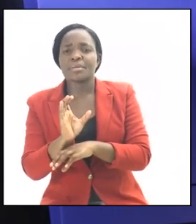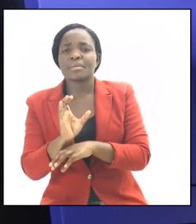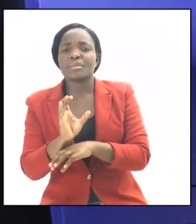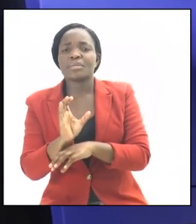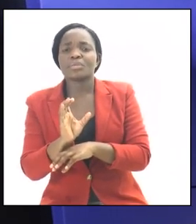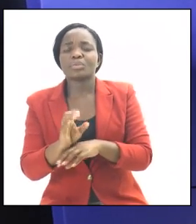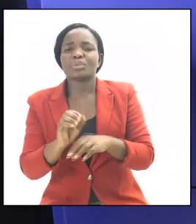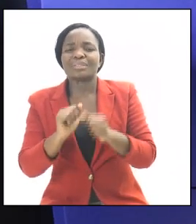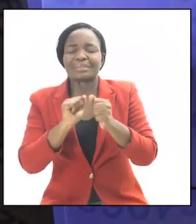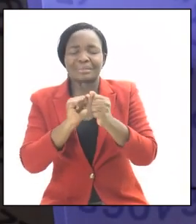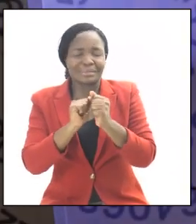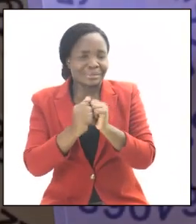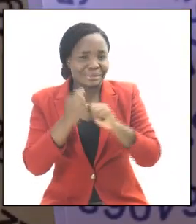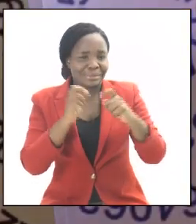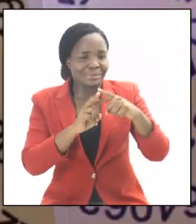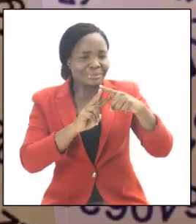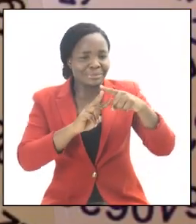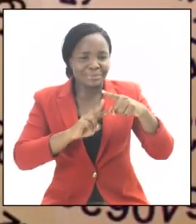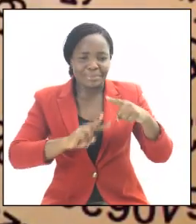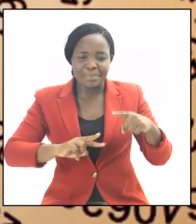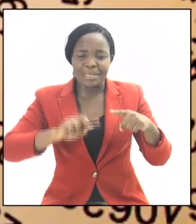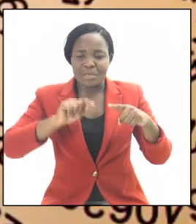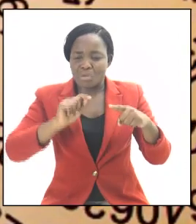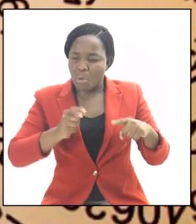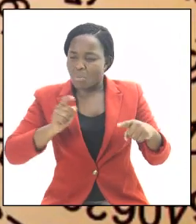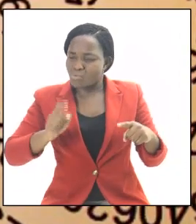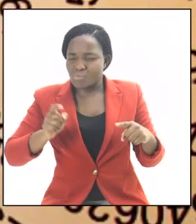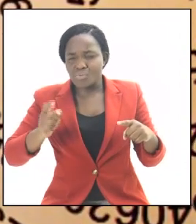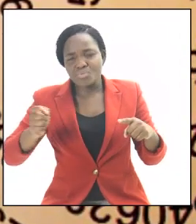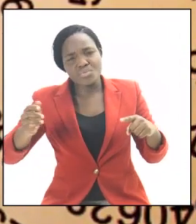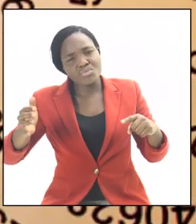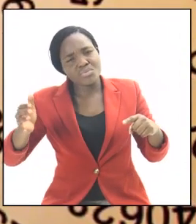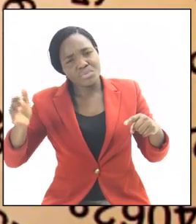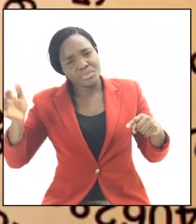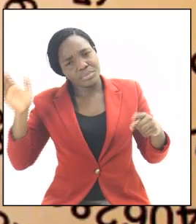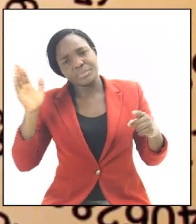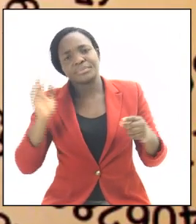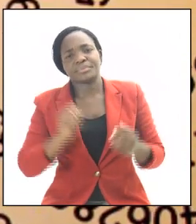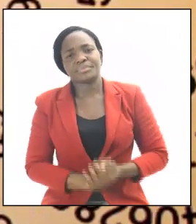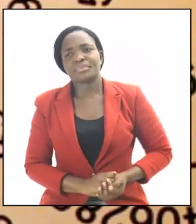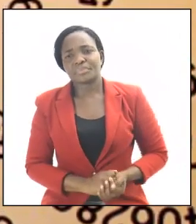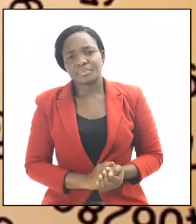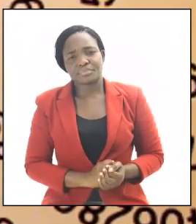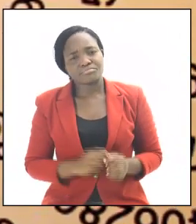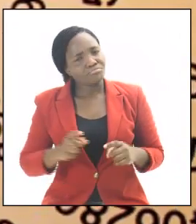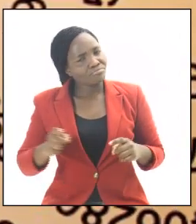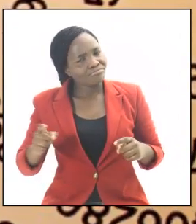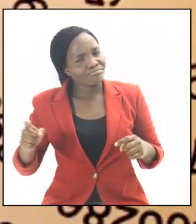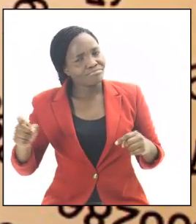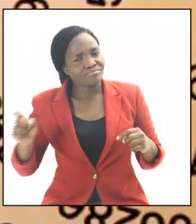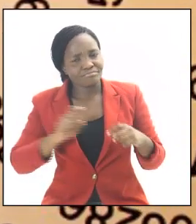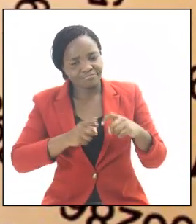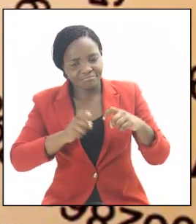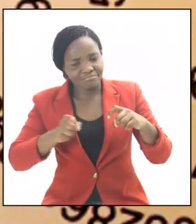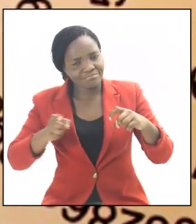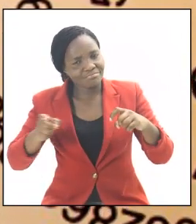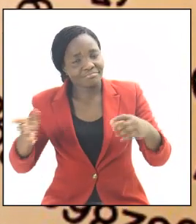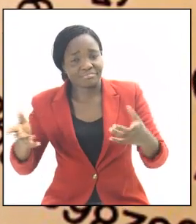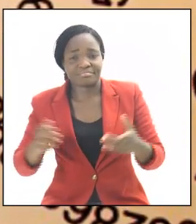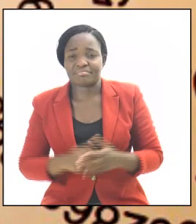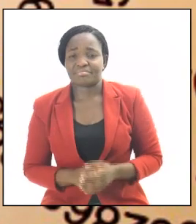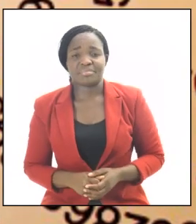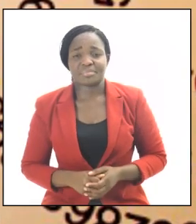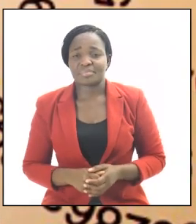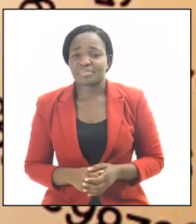to more and more decimal places. The digits of pi go on, and there is no pattern to